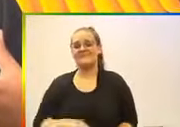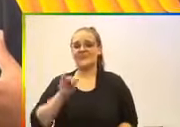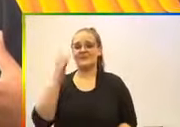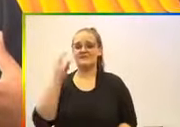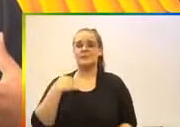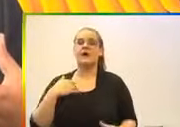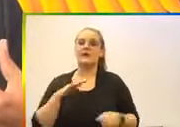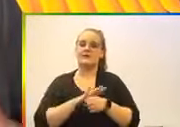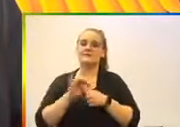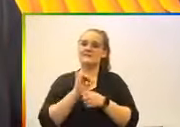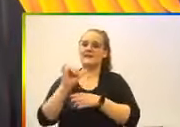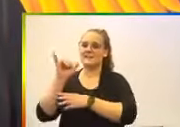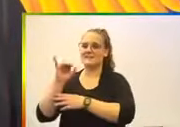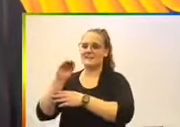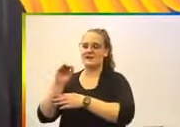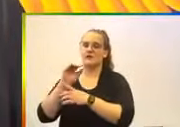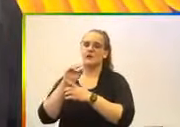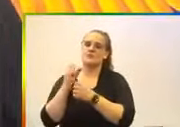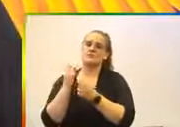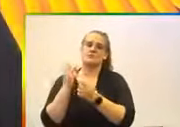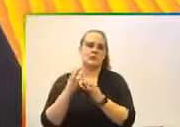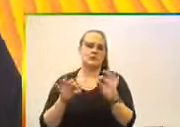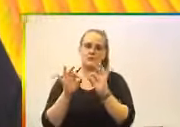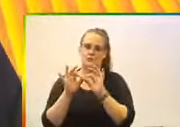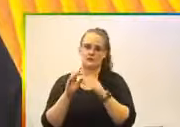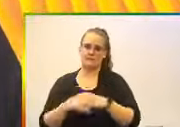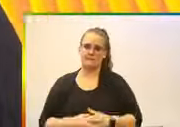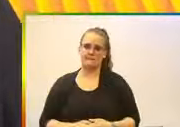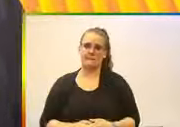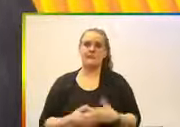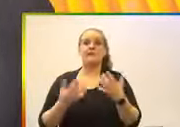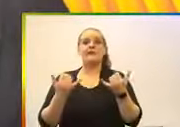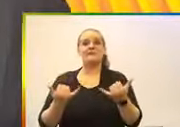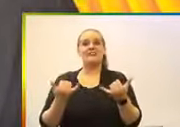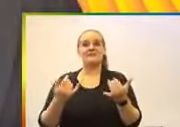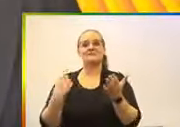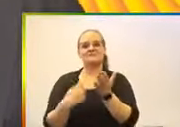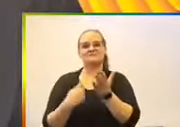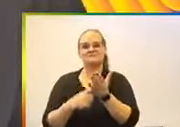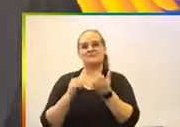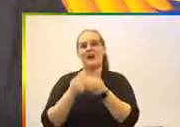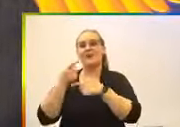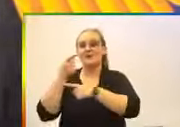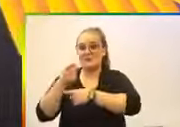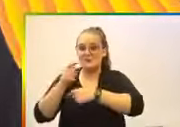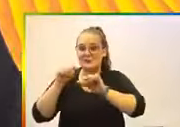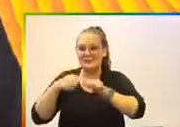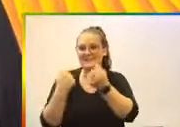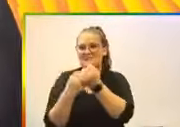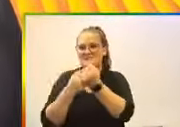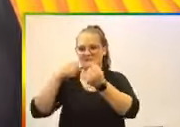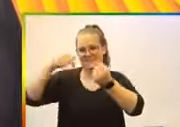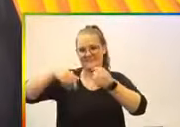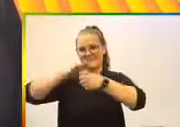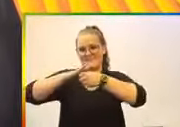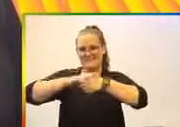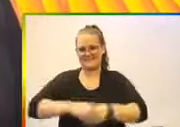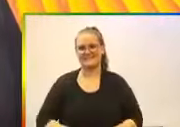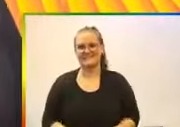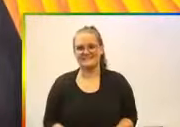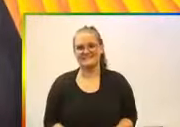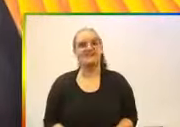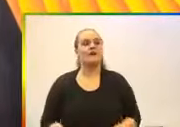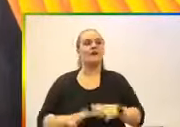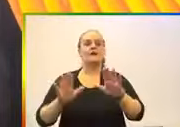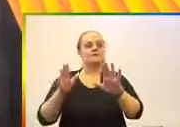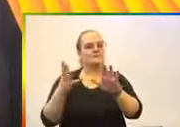important to me. Now, let's talk about how you can support this space. And real quick reminder, I am